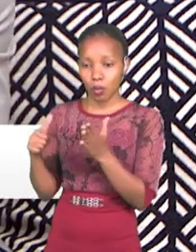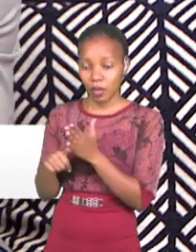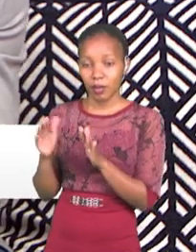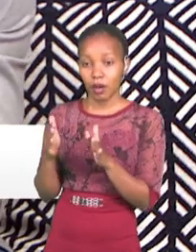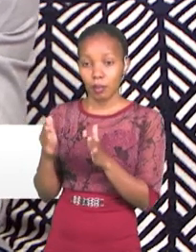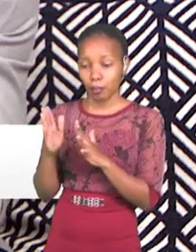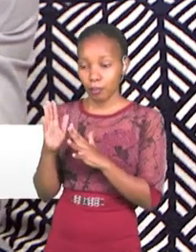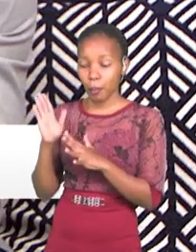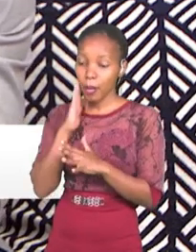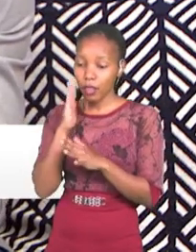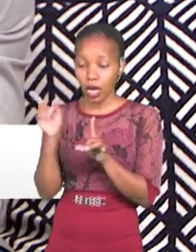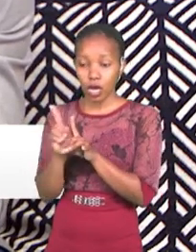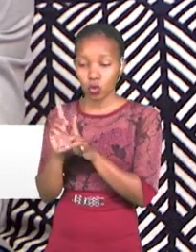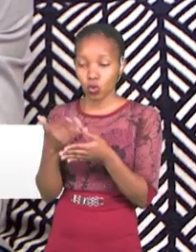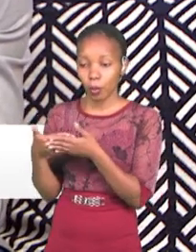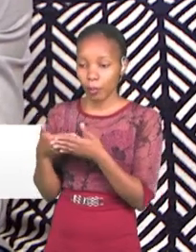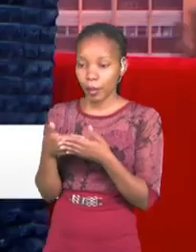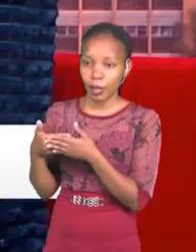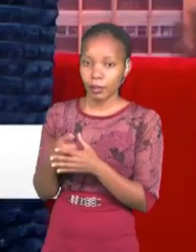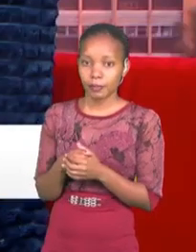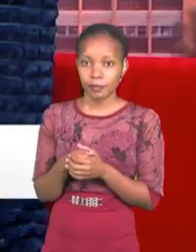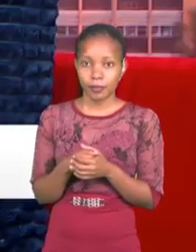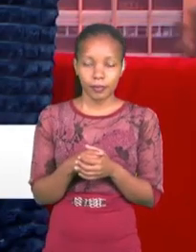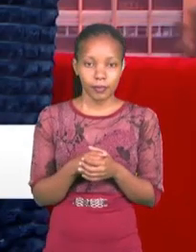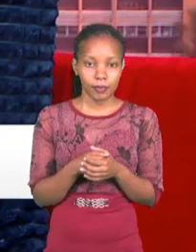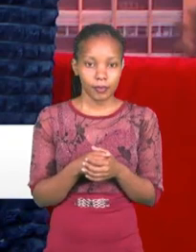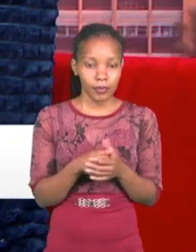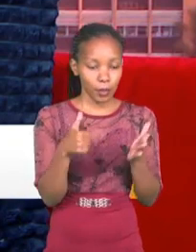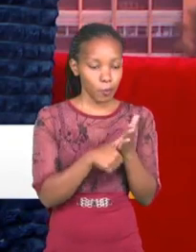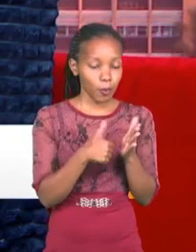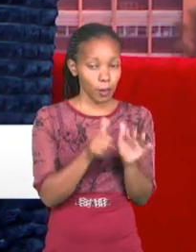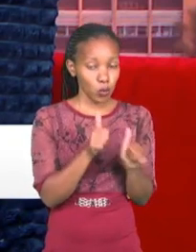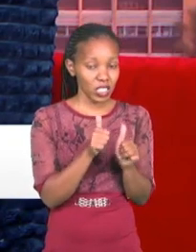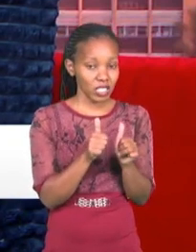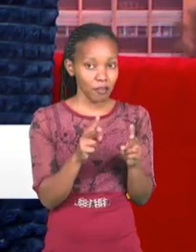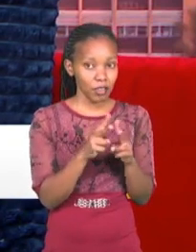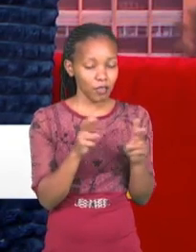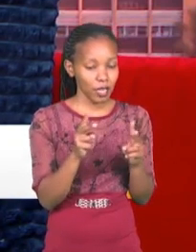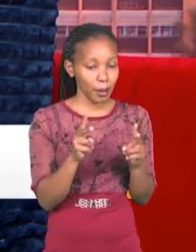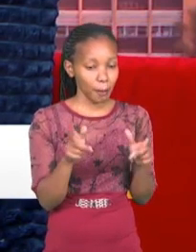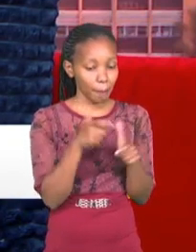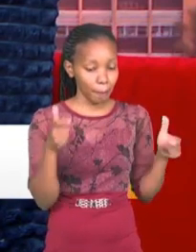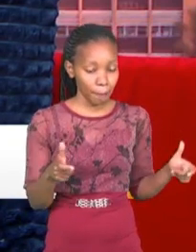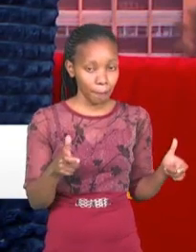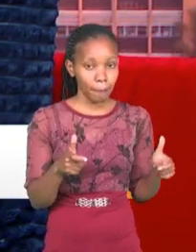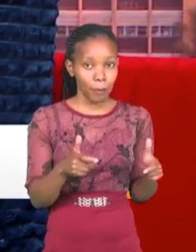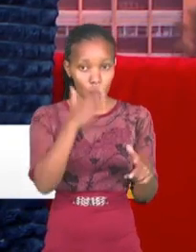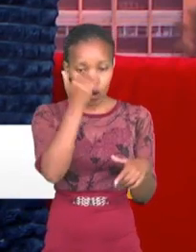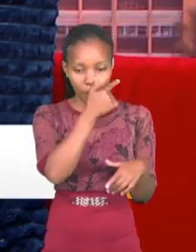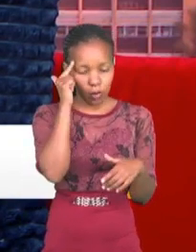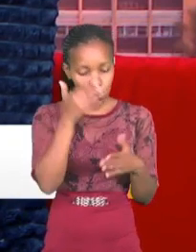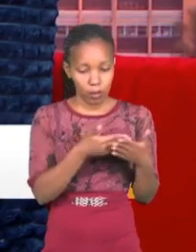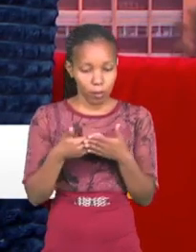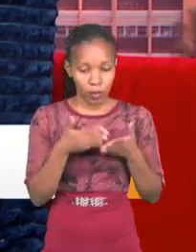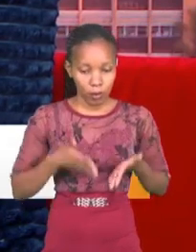kid. The long-term complications are very large, because the baby